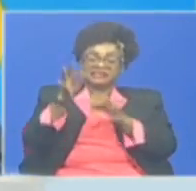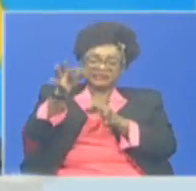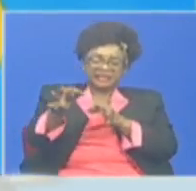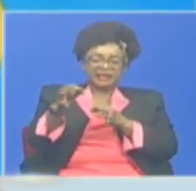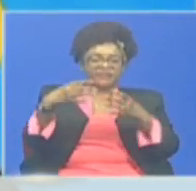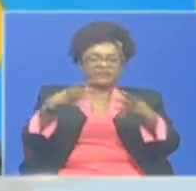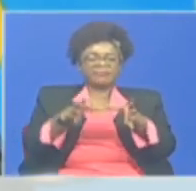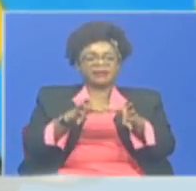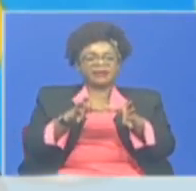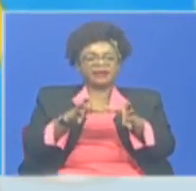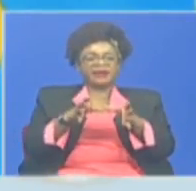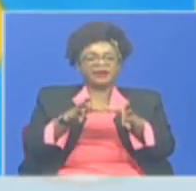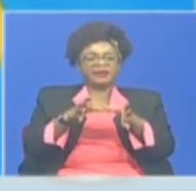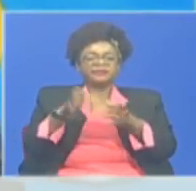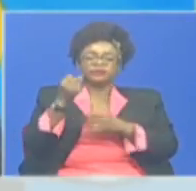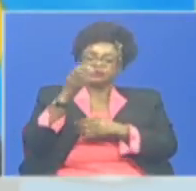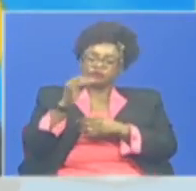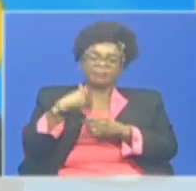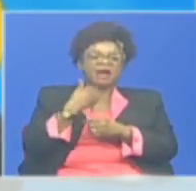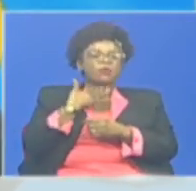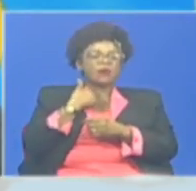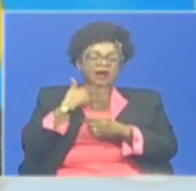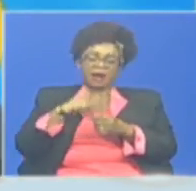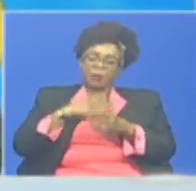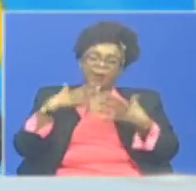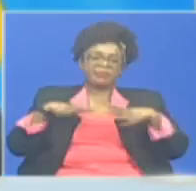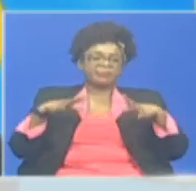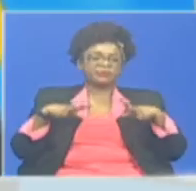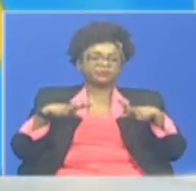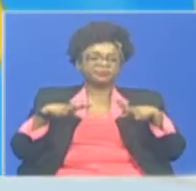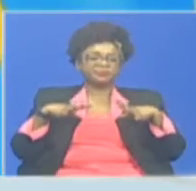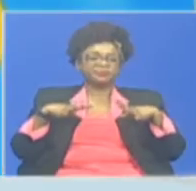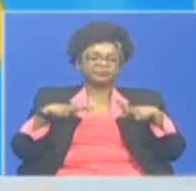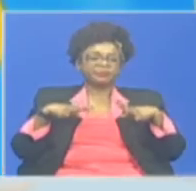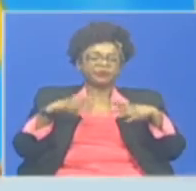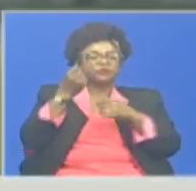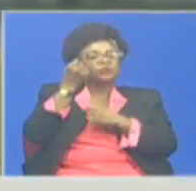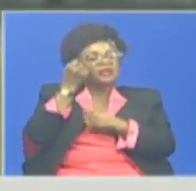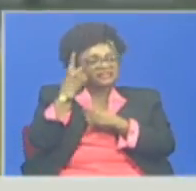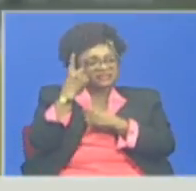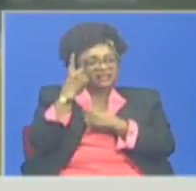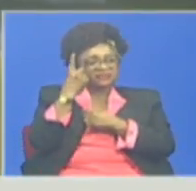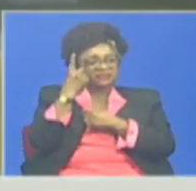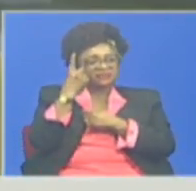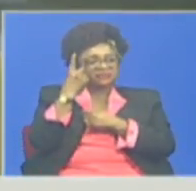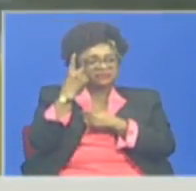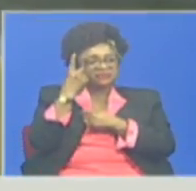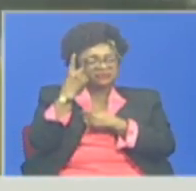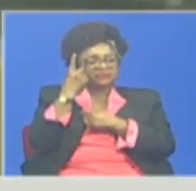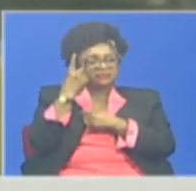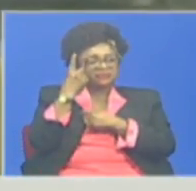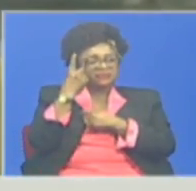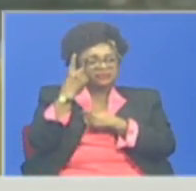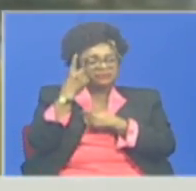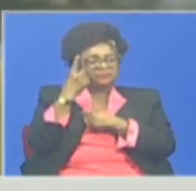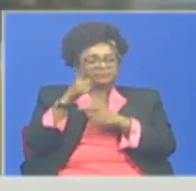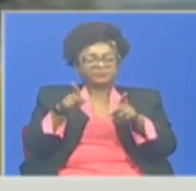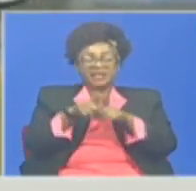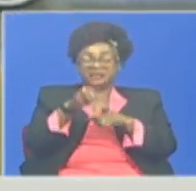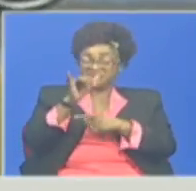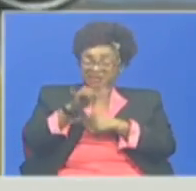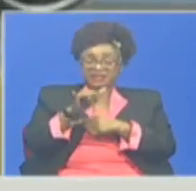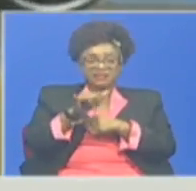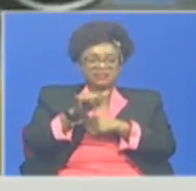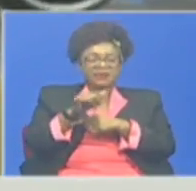the family at large. So I would like our people to bear that in mind. Aside from the deaths here in Kenya,